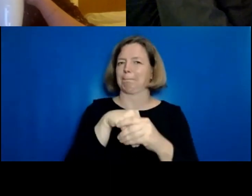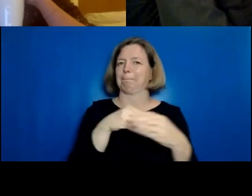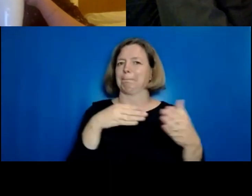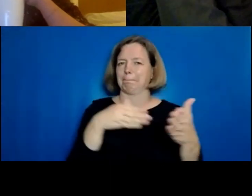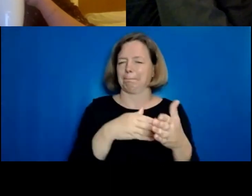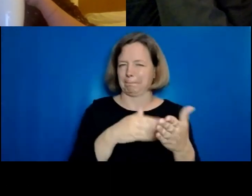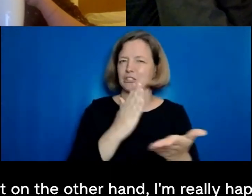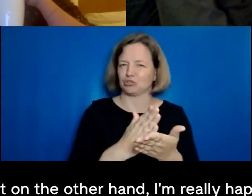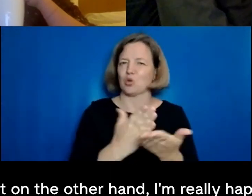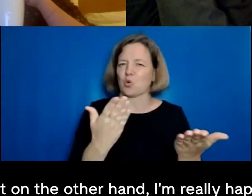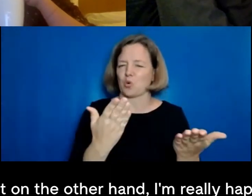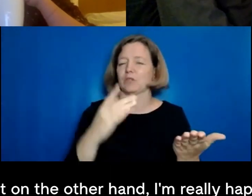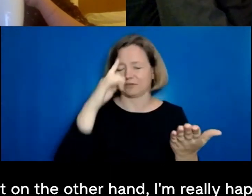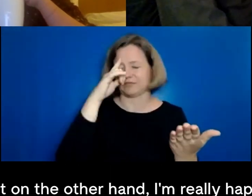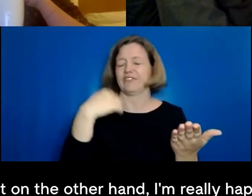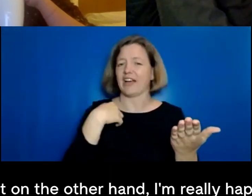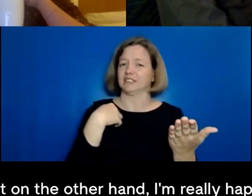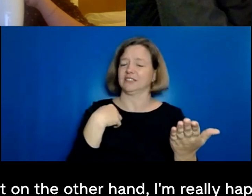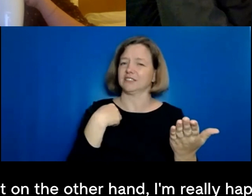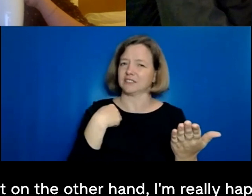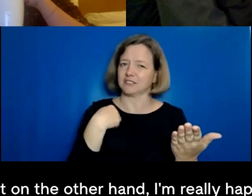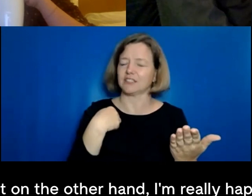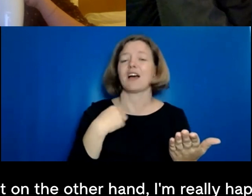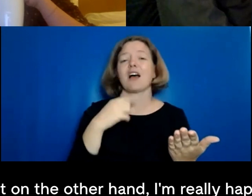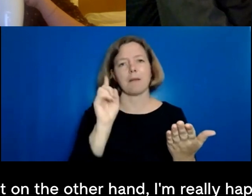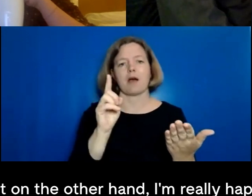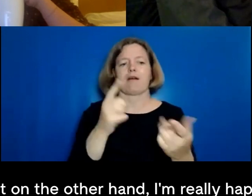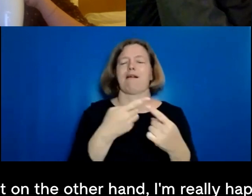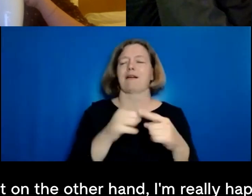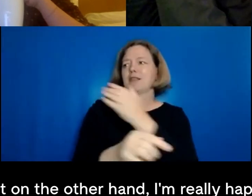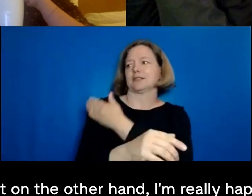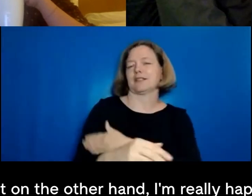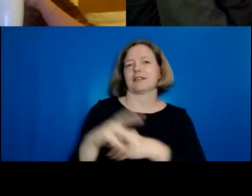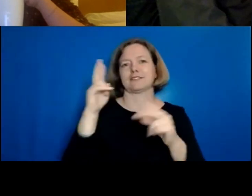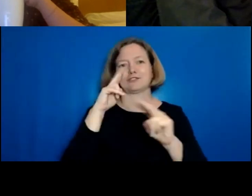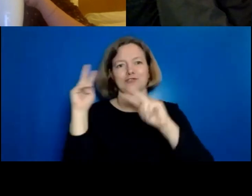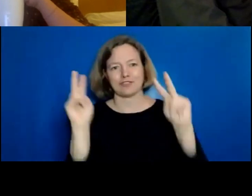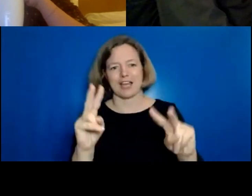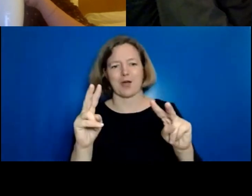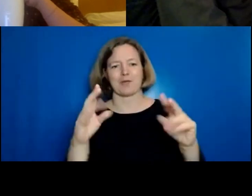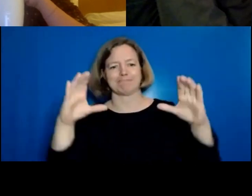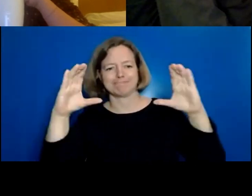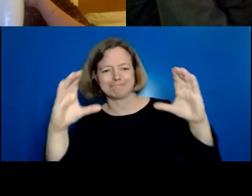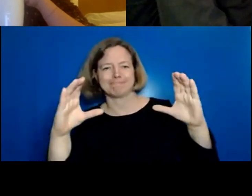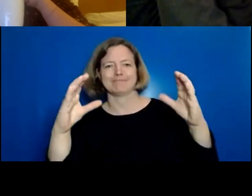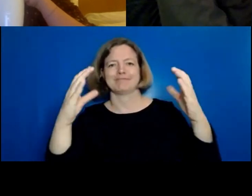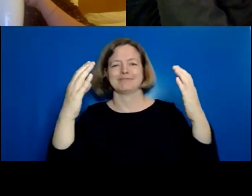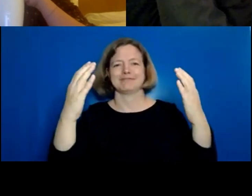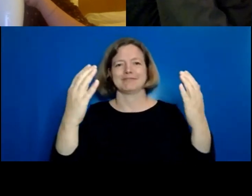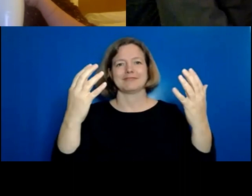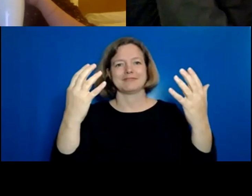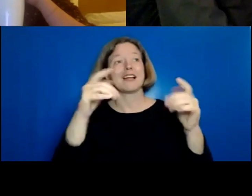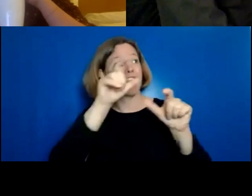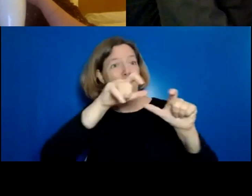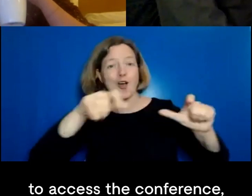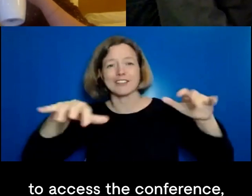some people. But on the other hand, I'm really happy when I'm looking into the room to see some people who